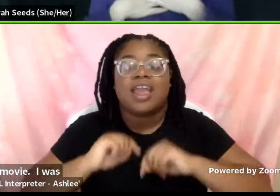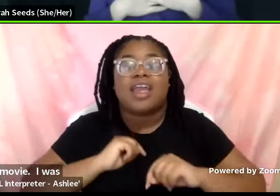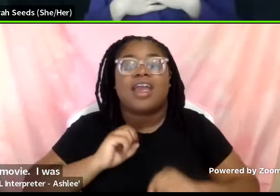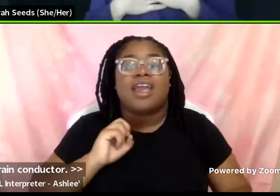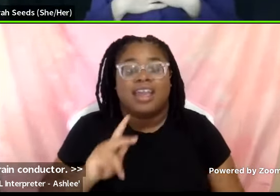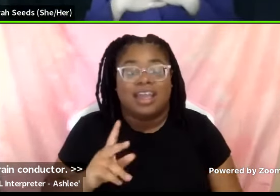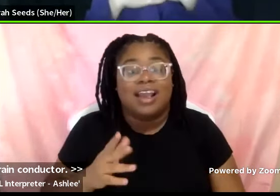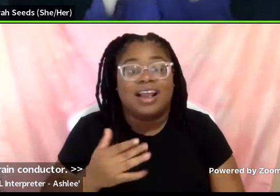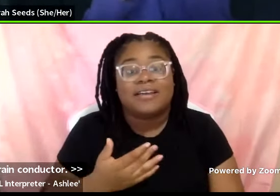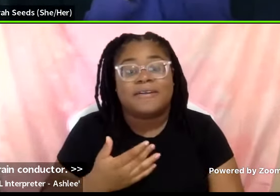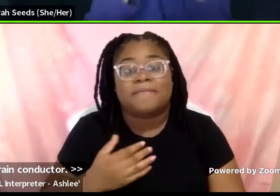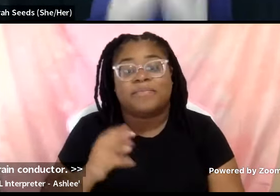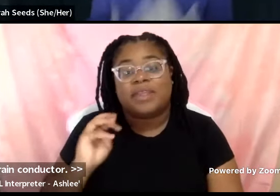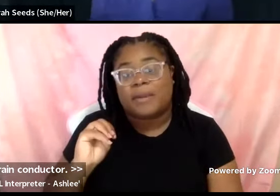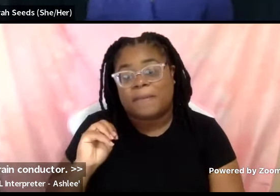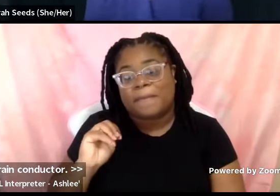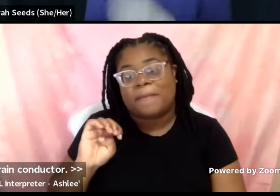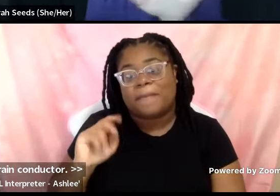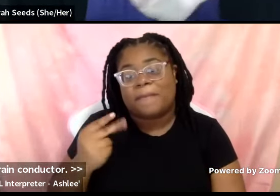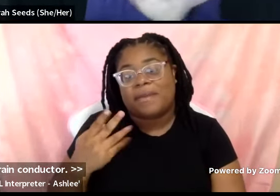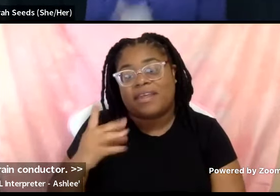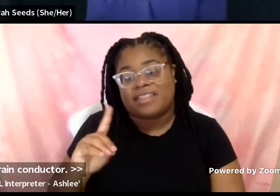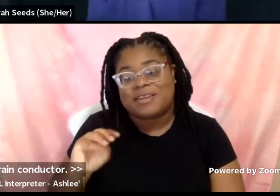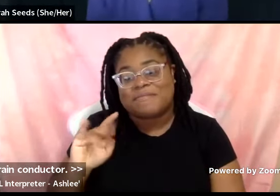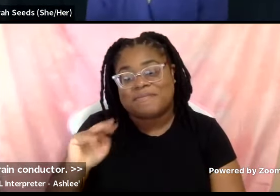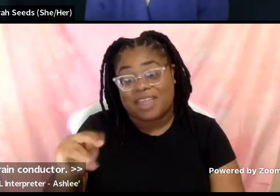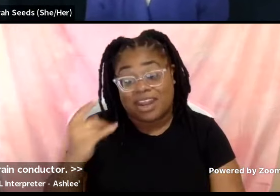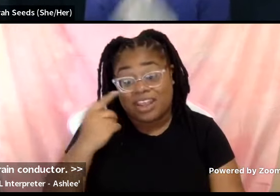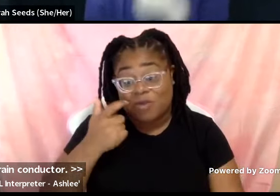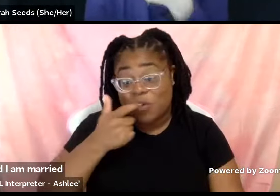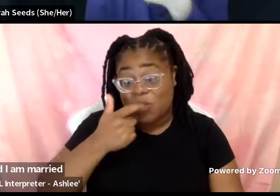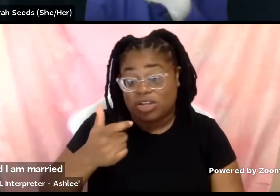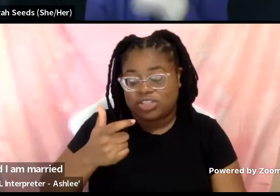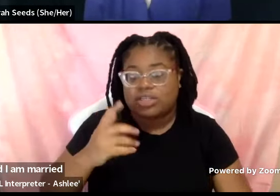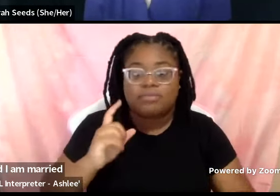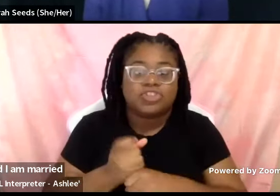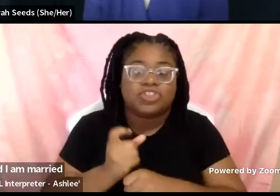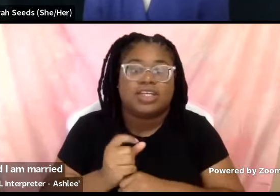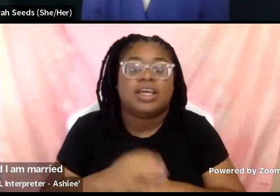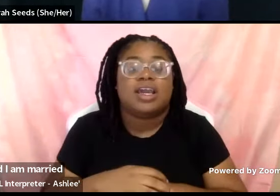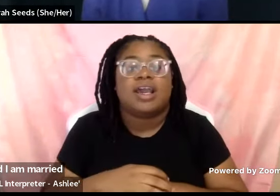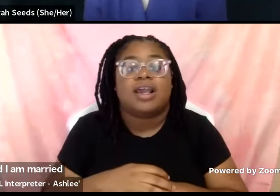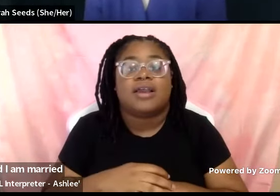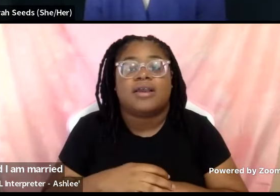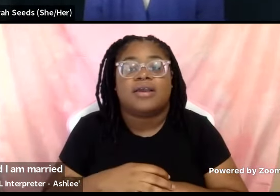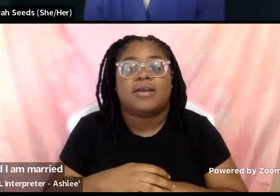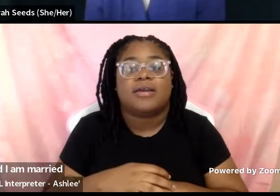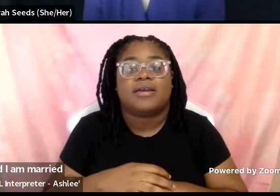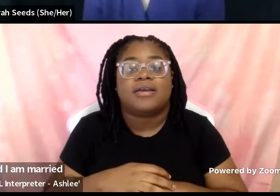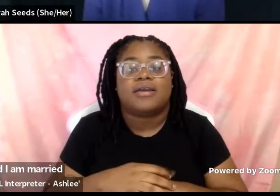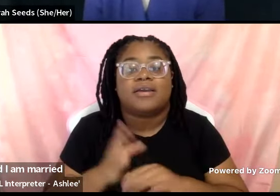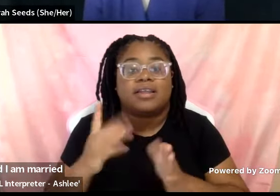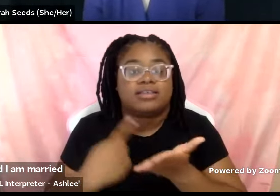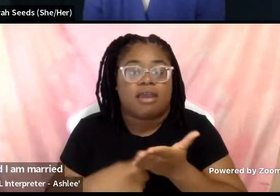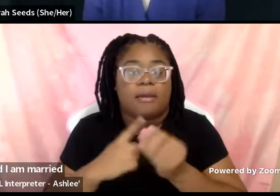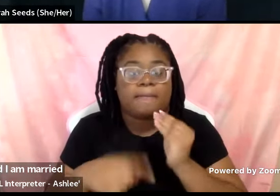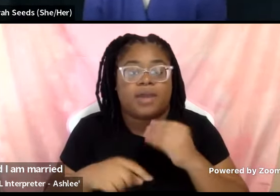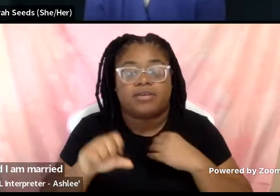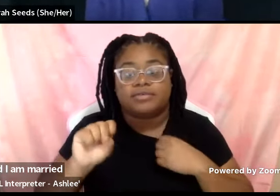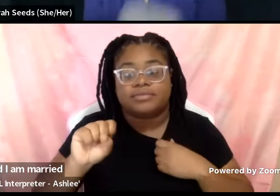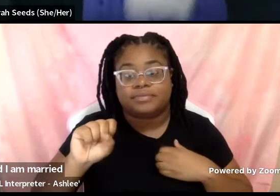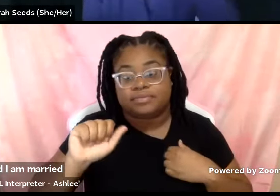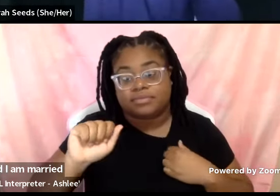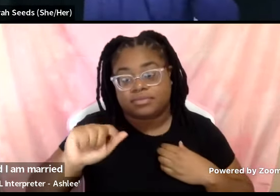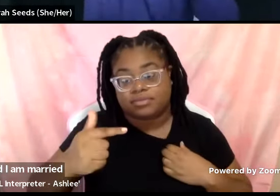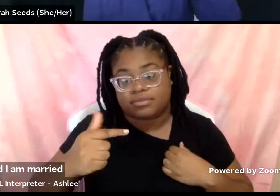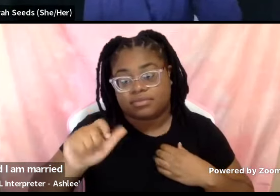I mean, Method Man, if you're watching, no, I'm just kidding. So let's talk about SAG-AFTRA, right? So